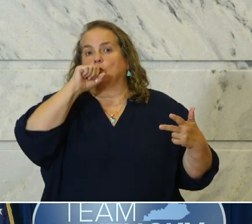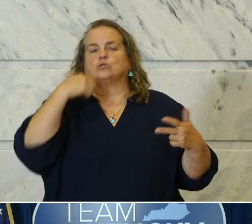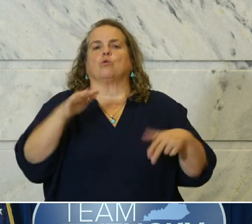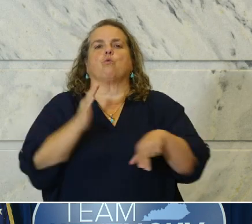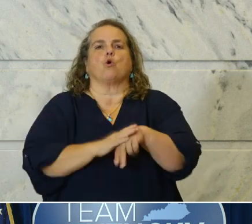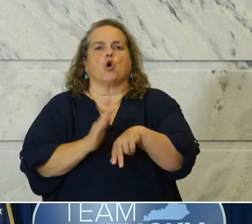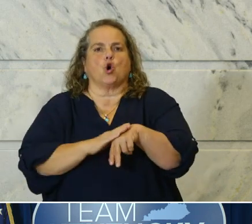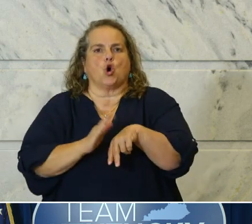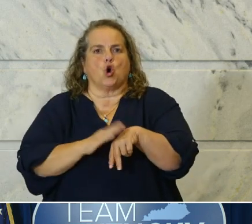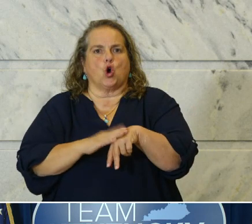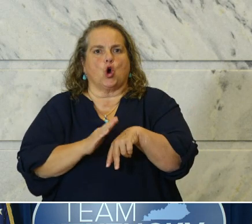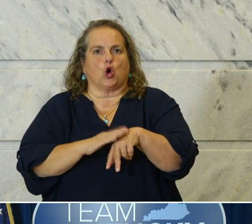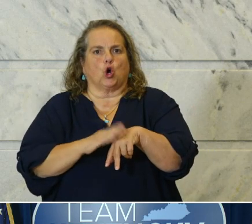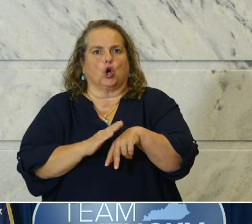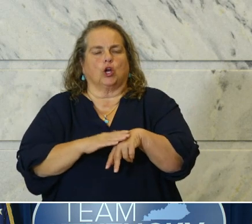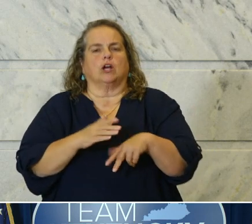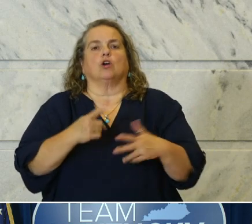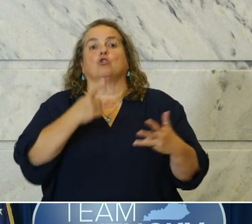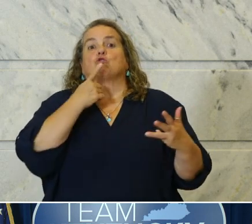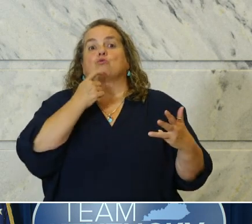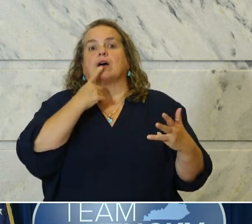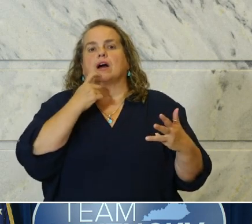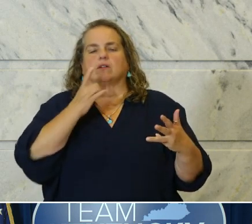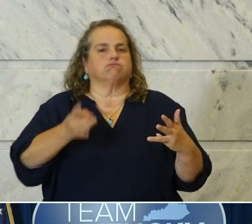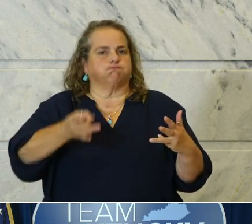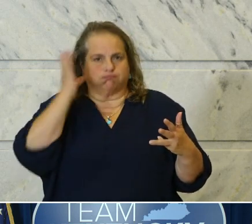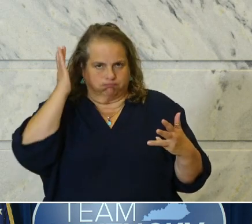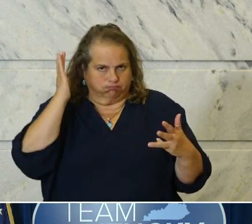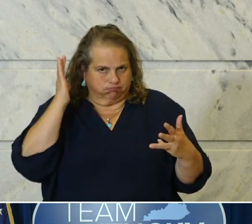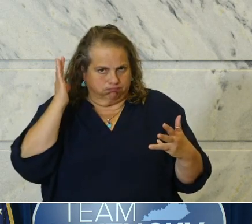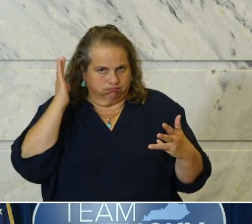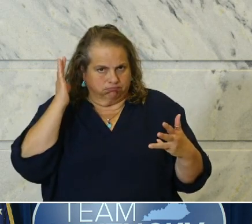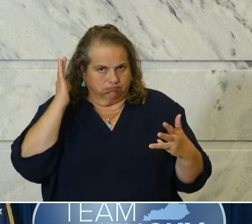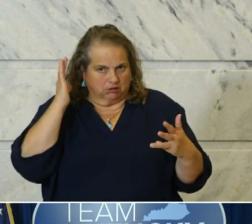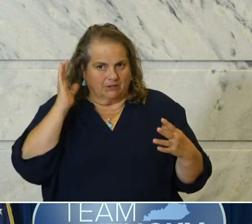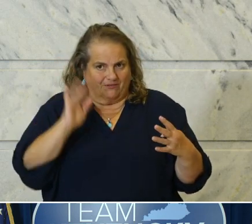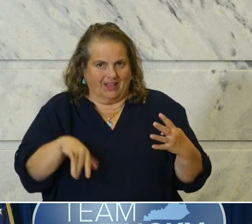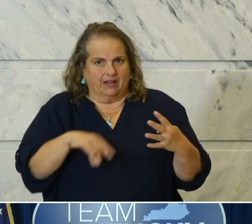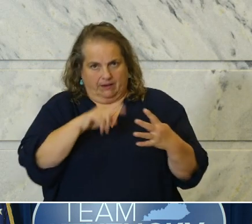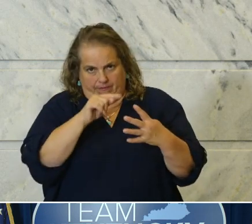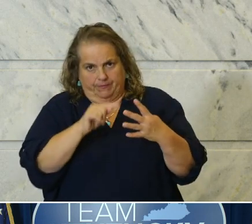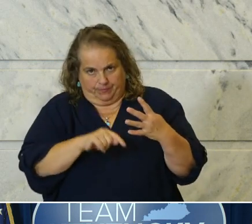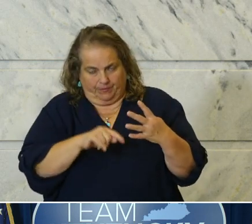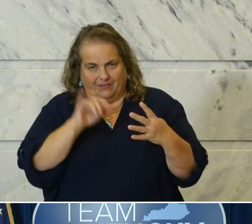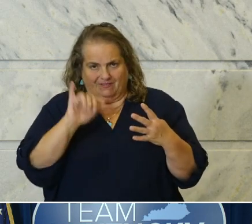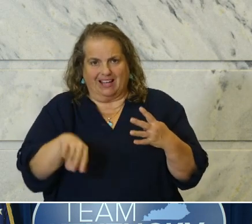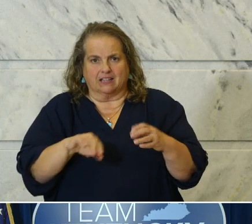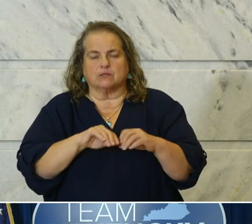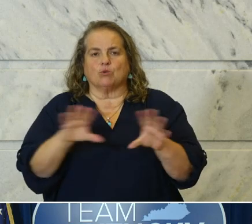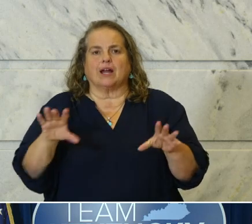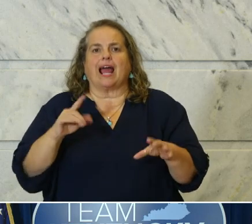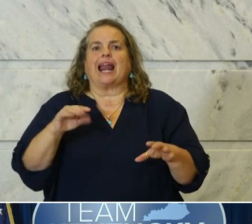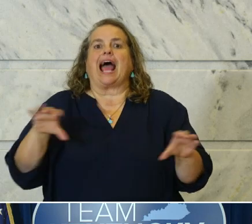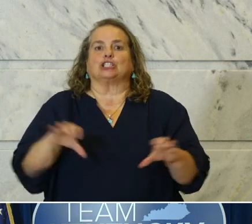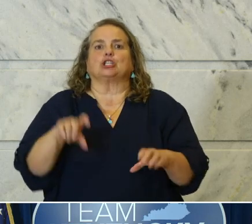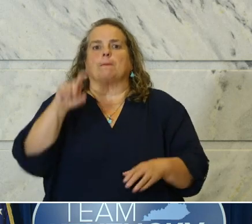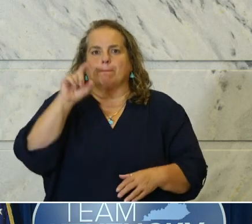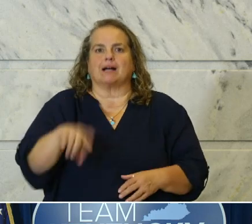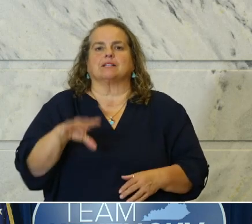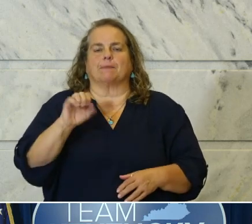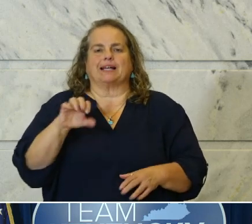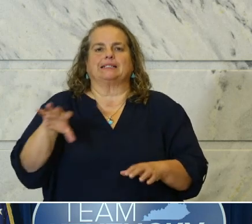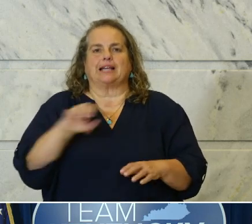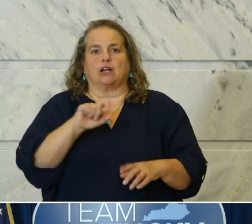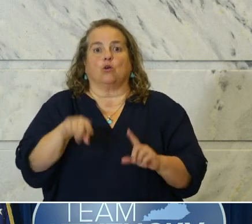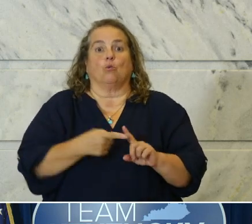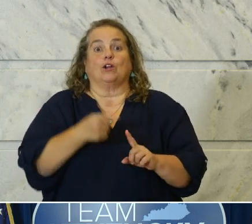warning that you're about to head to red, which is significant or critical community spread, and actions need to be taken once